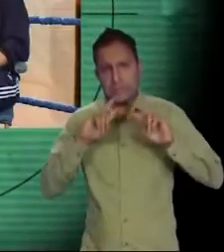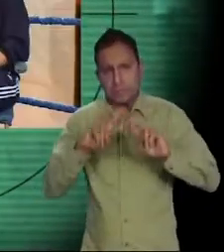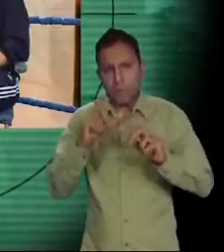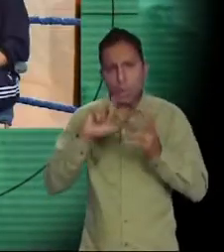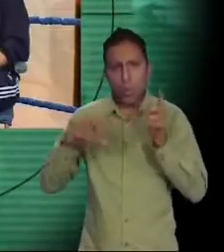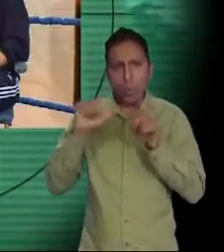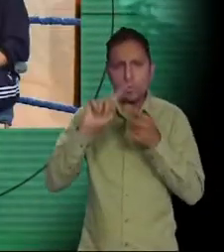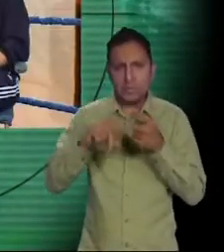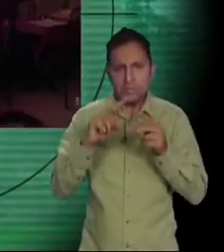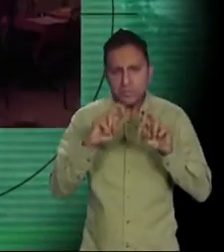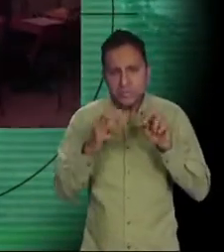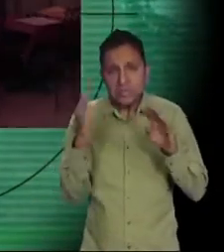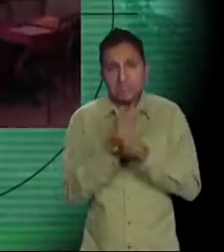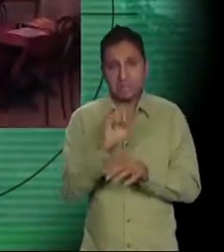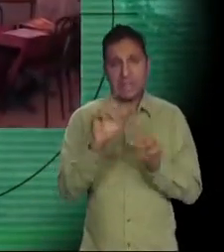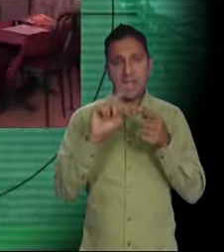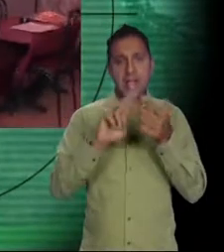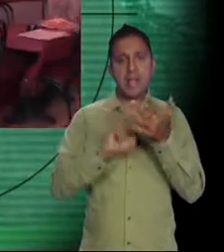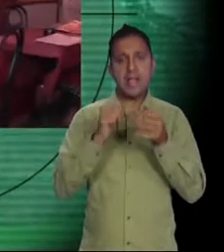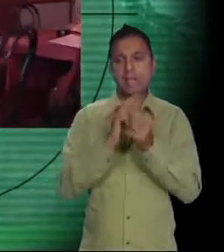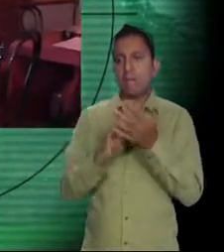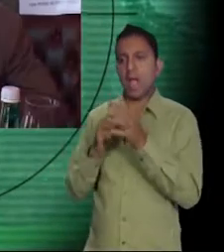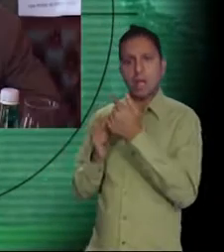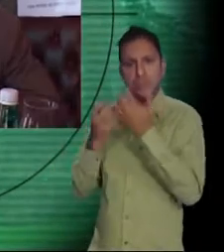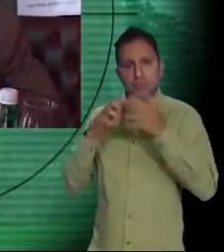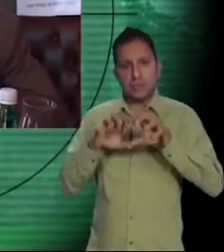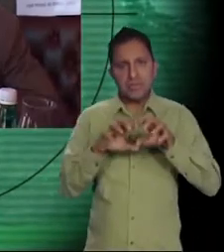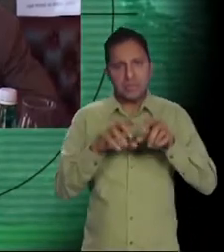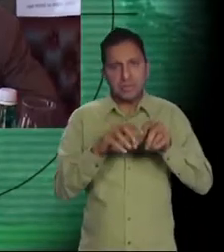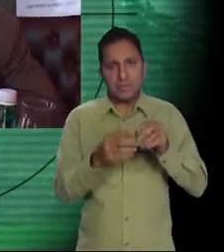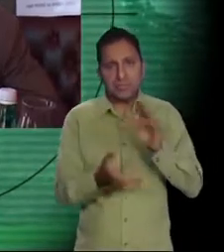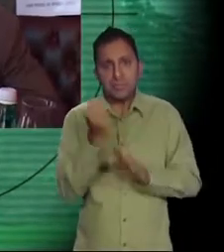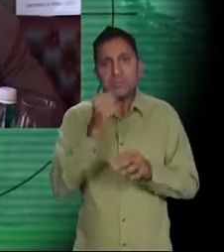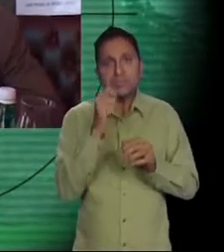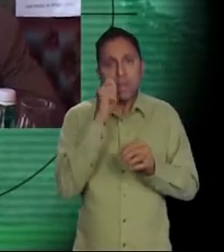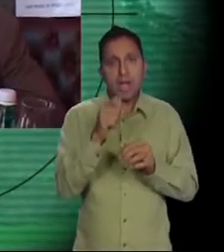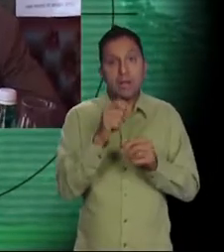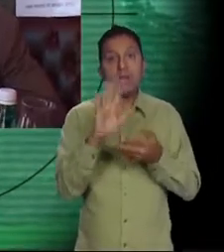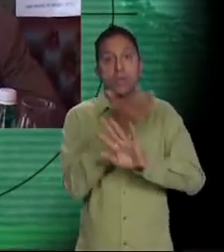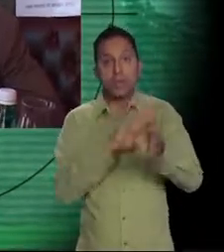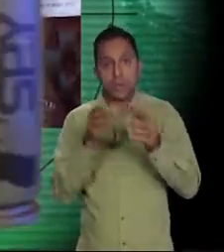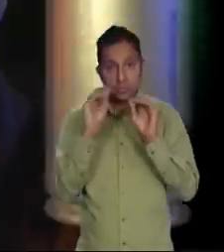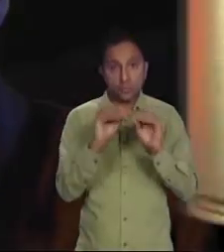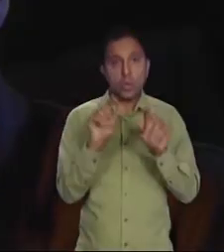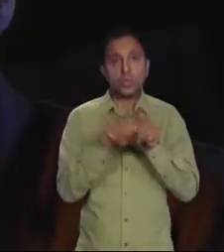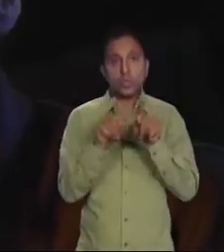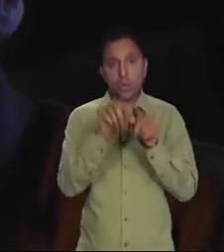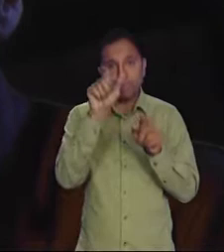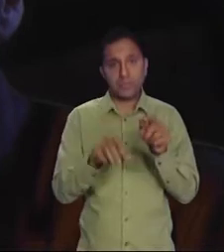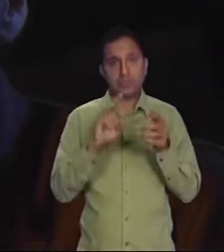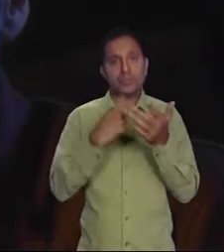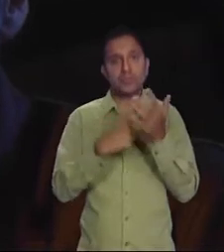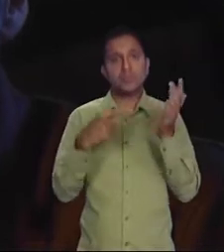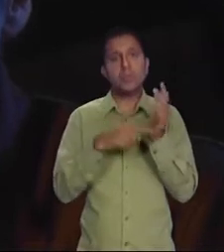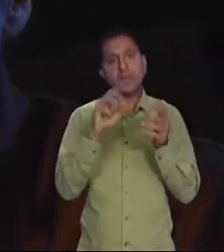our guide to martial arts, and more revelations from renegade MI6 agent Richard Tomlinson. Now, every